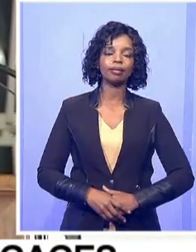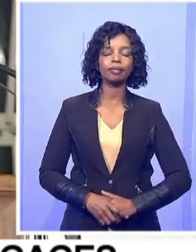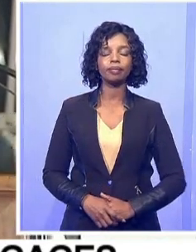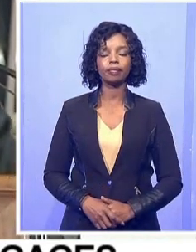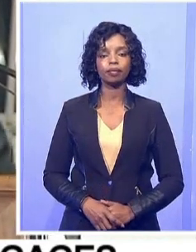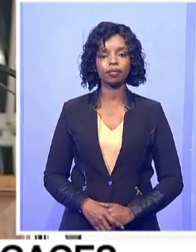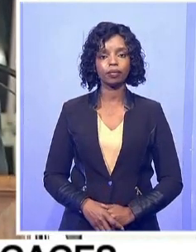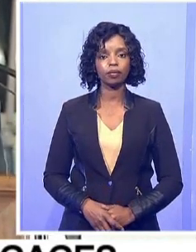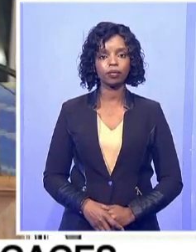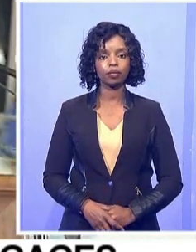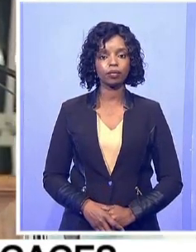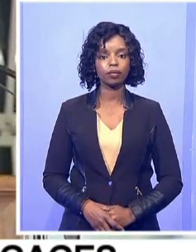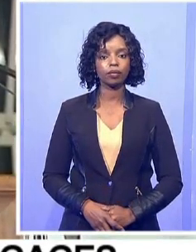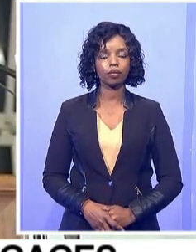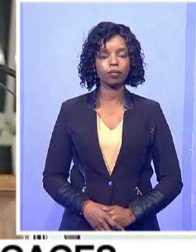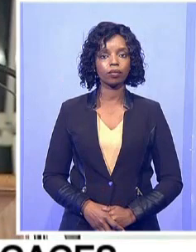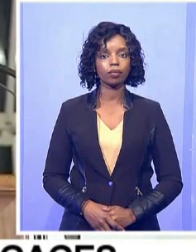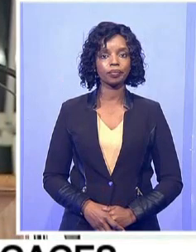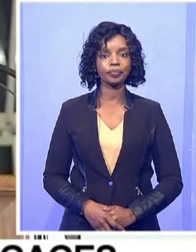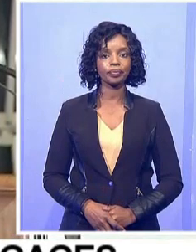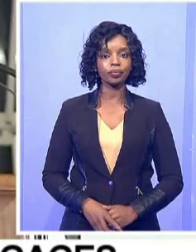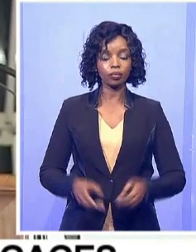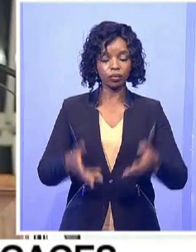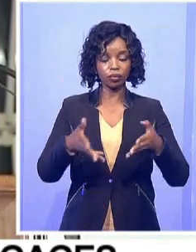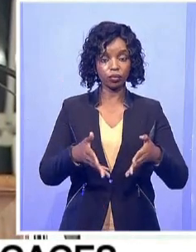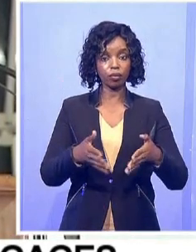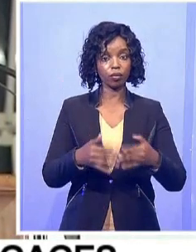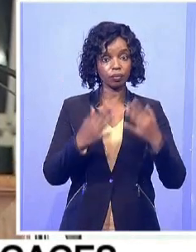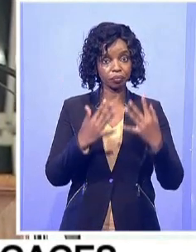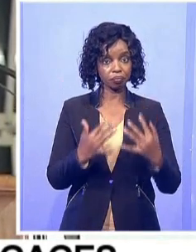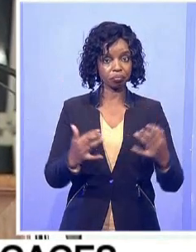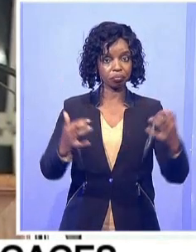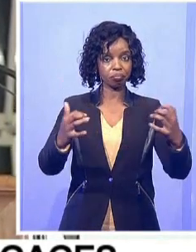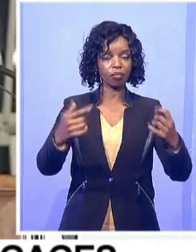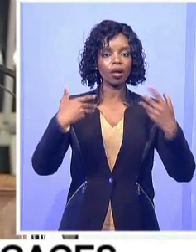I take this gathering as a very important gathering